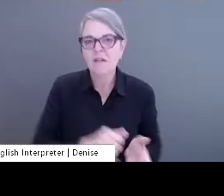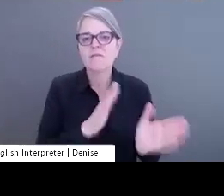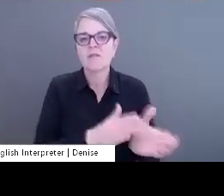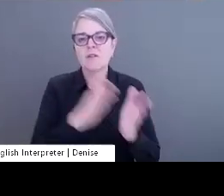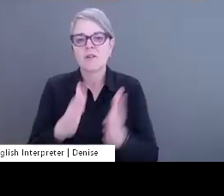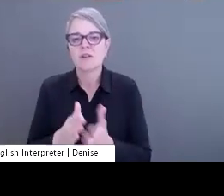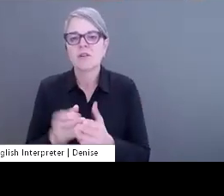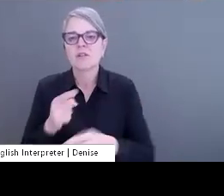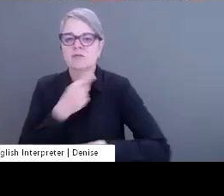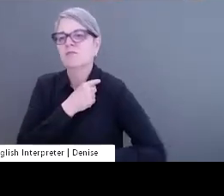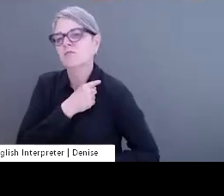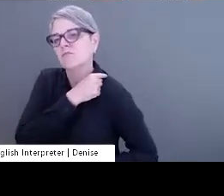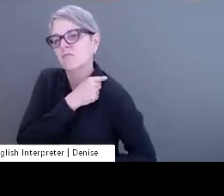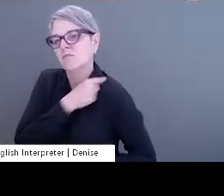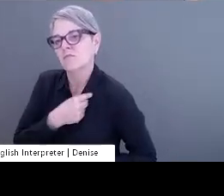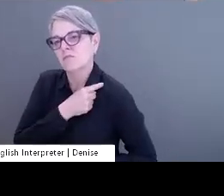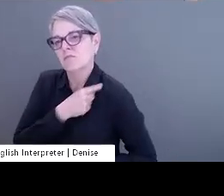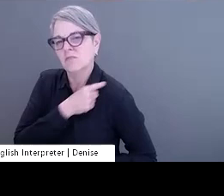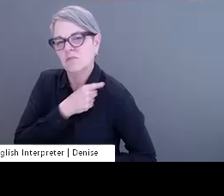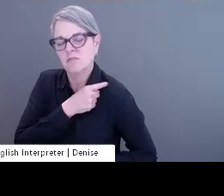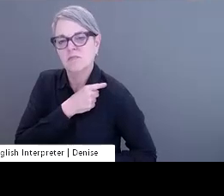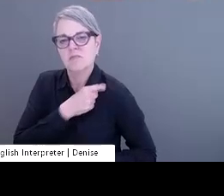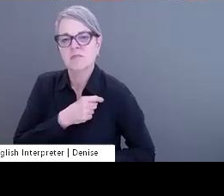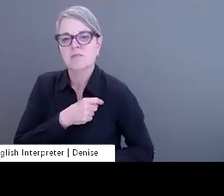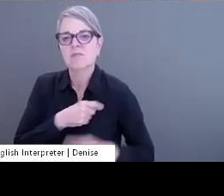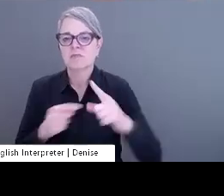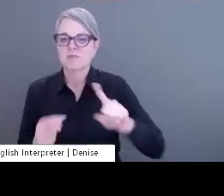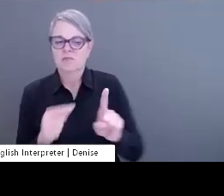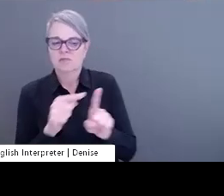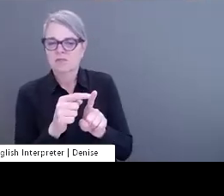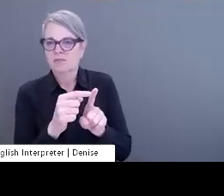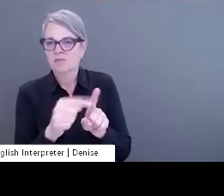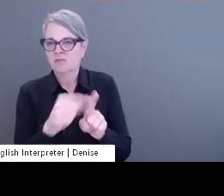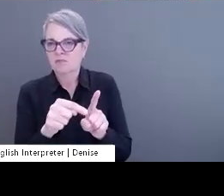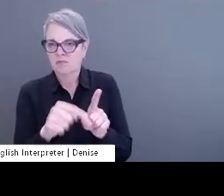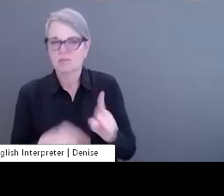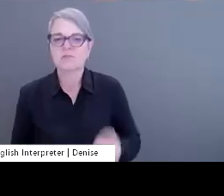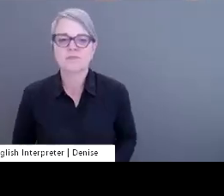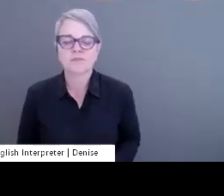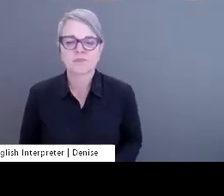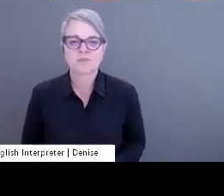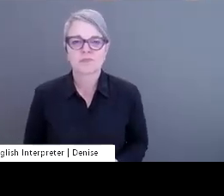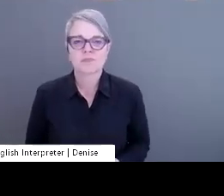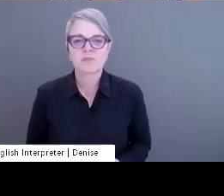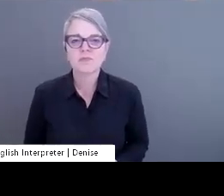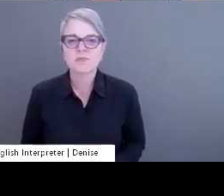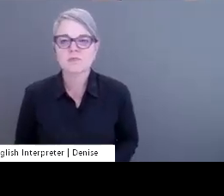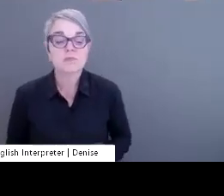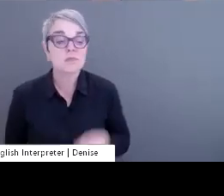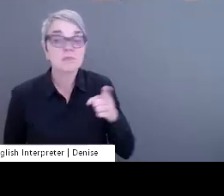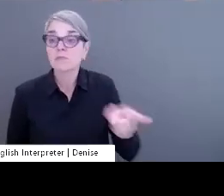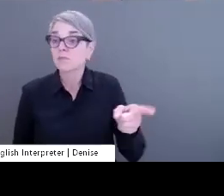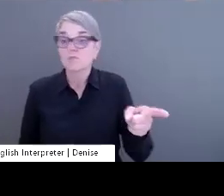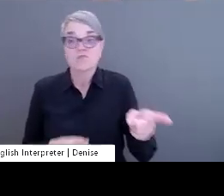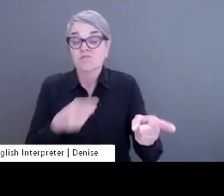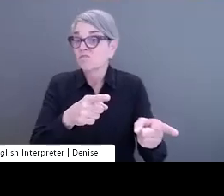wounds. And here's a slice on her index finger. So he had no recollection of the